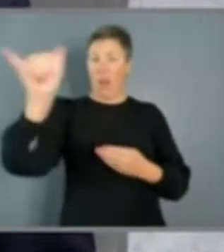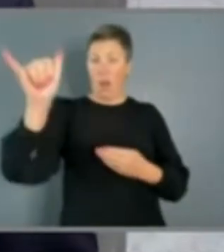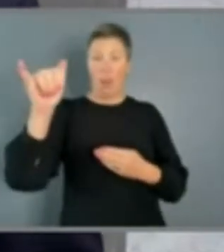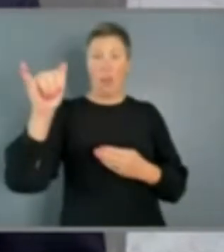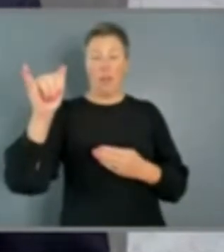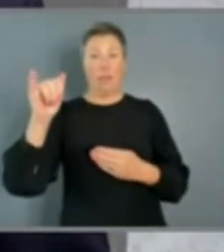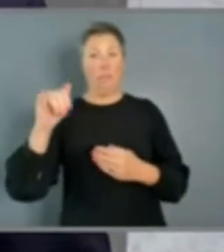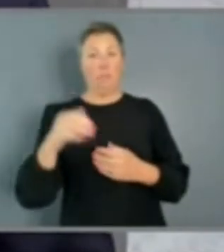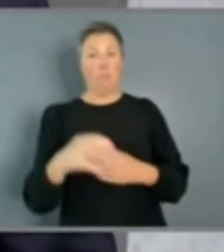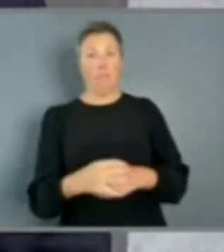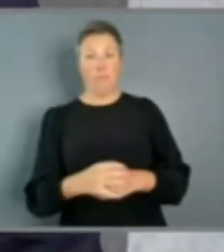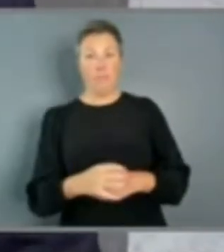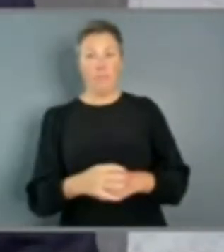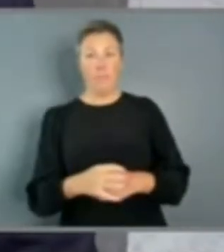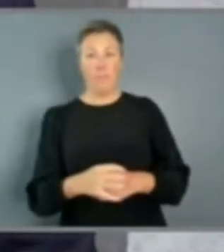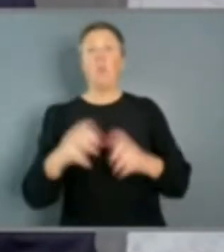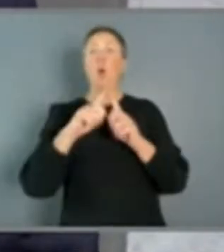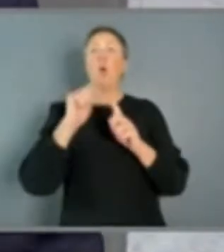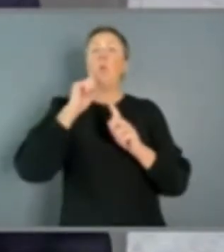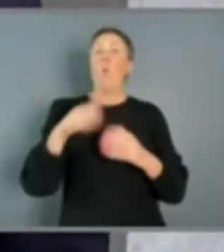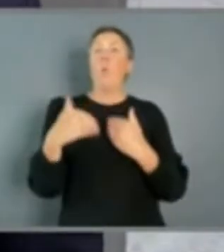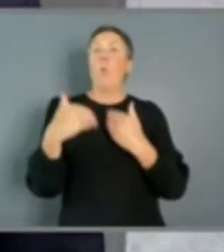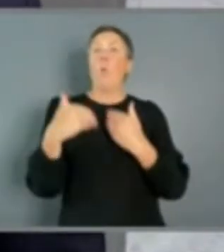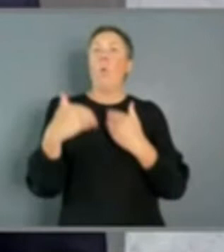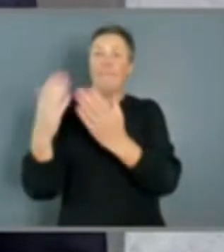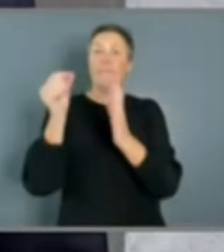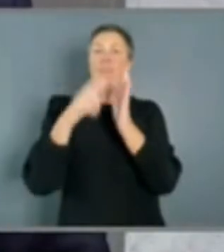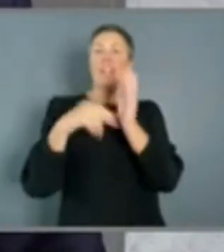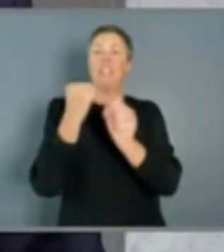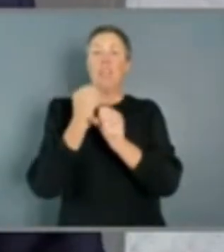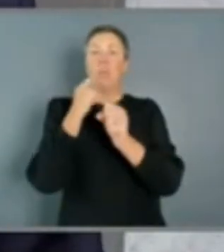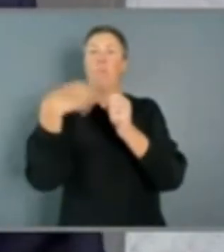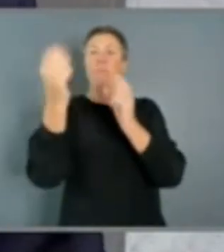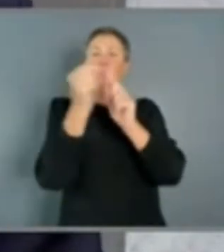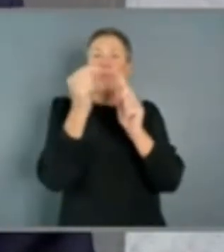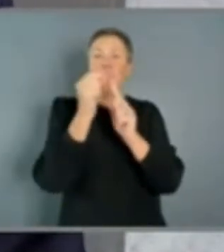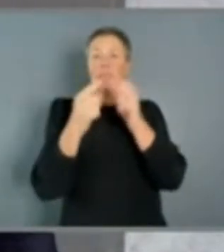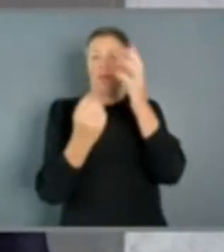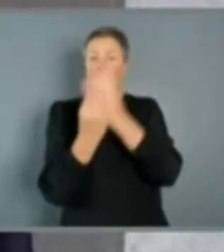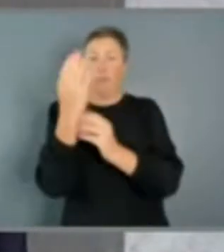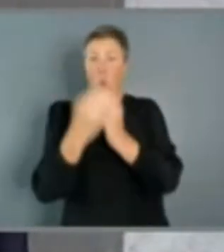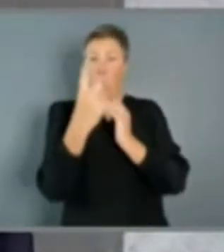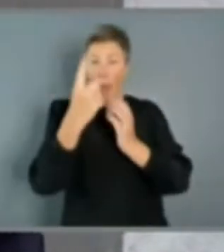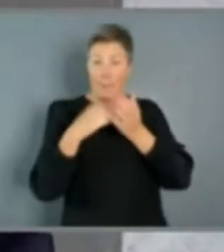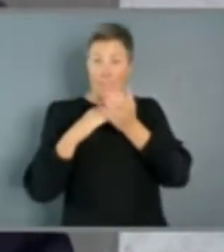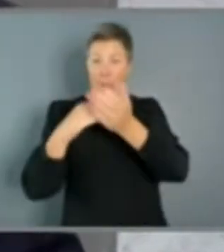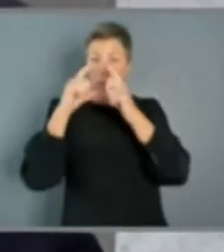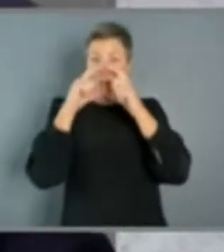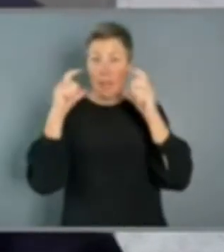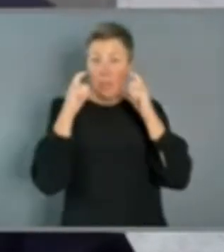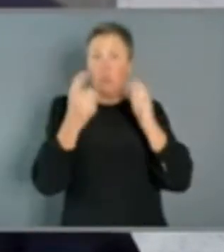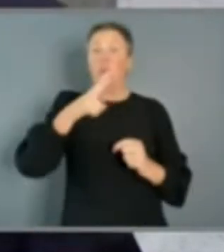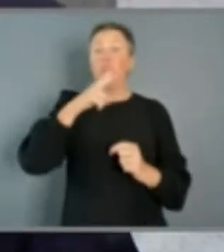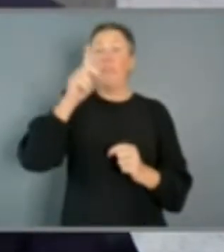medical support we're providing by gifting essential PPE to PNG. That includes 1 million surgical masks,